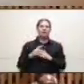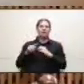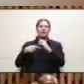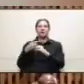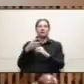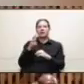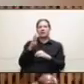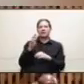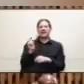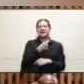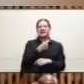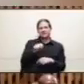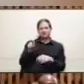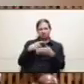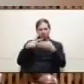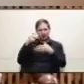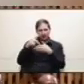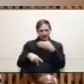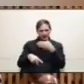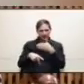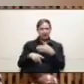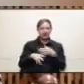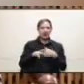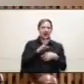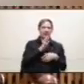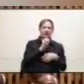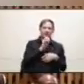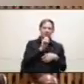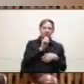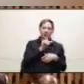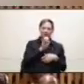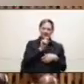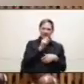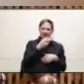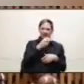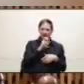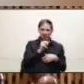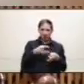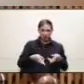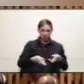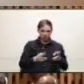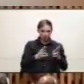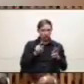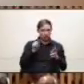Tennis project and the Moletzamungu Road, the outcome that has been